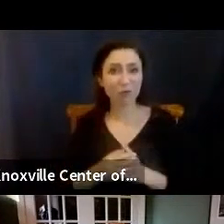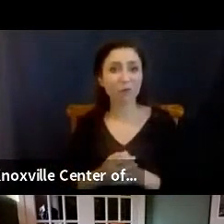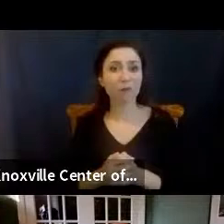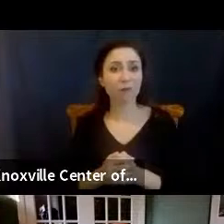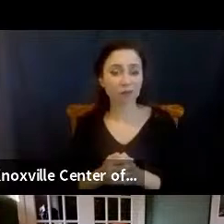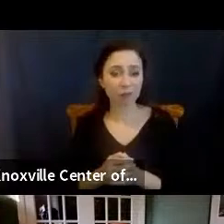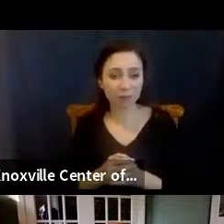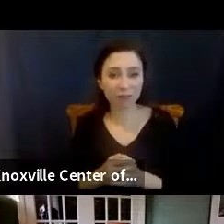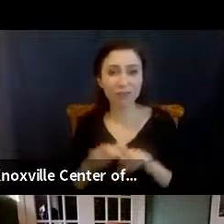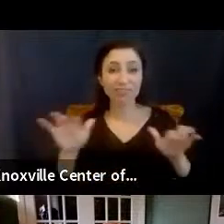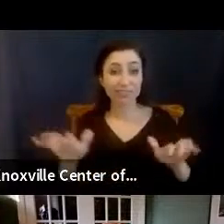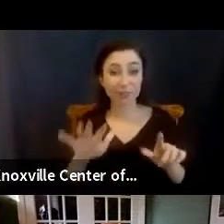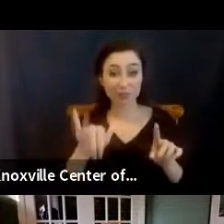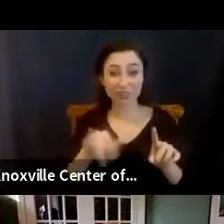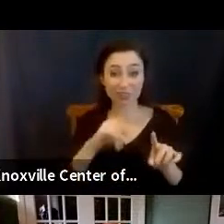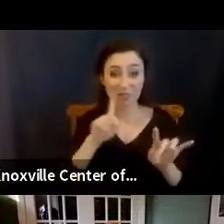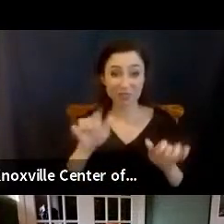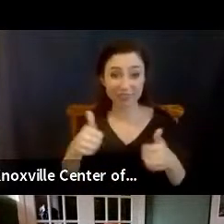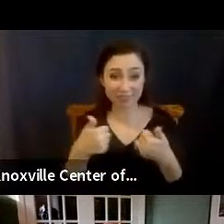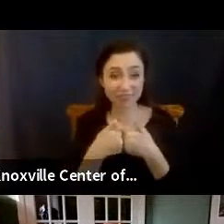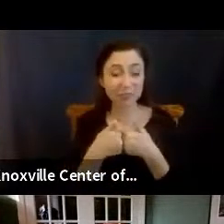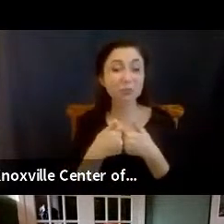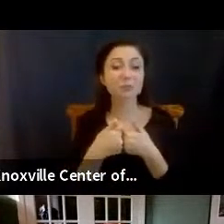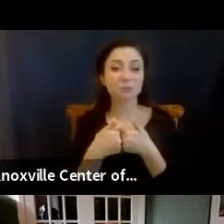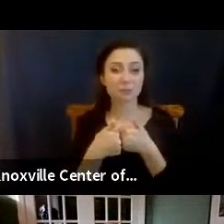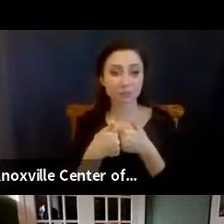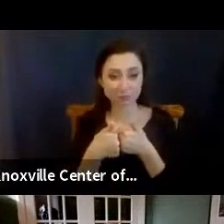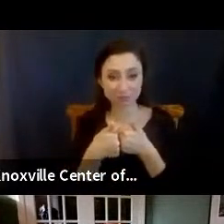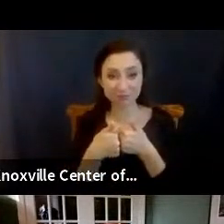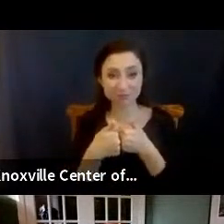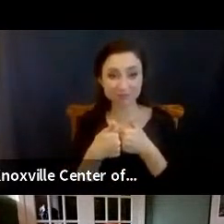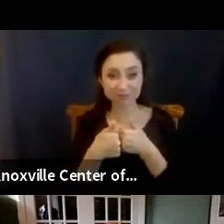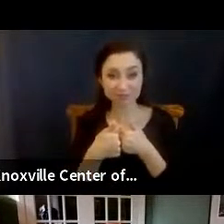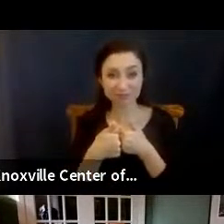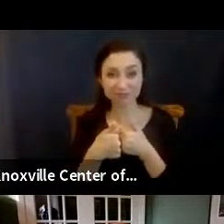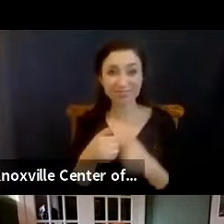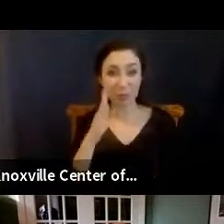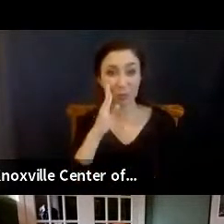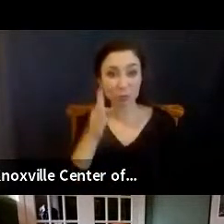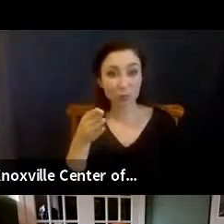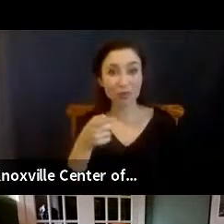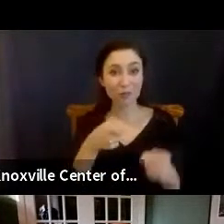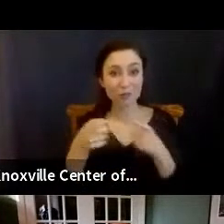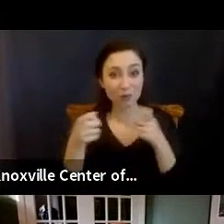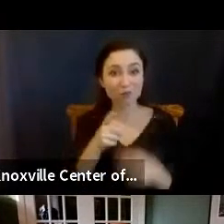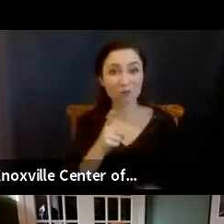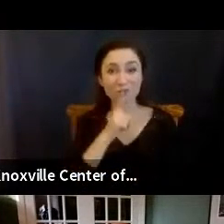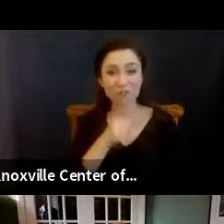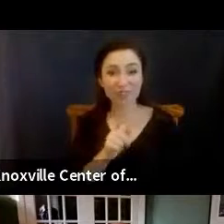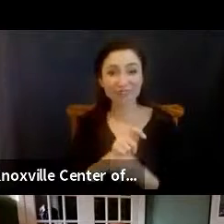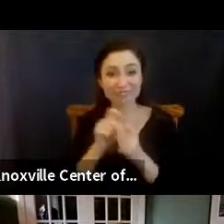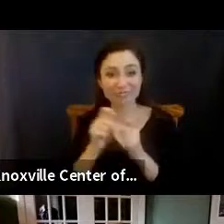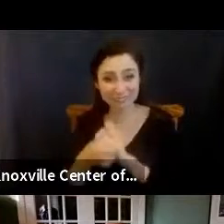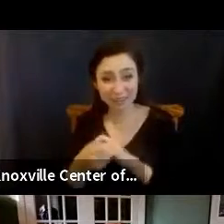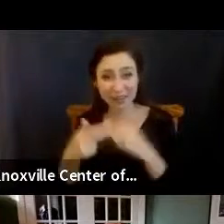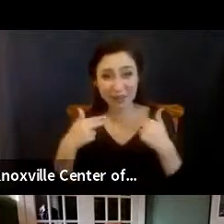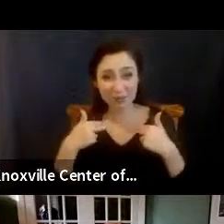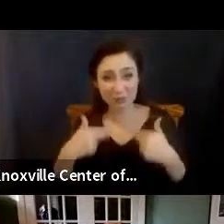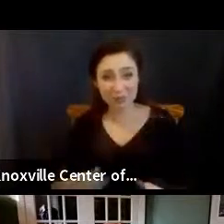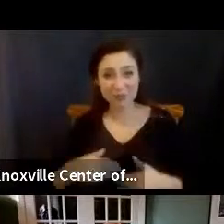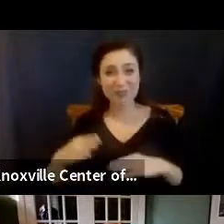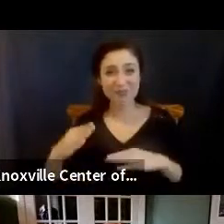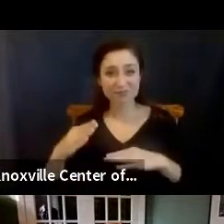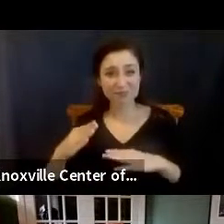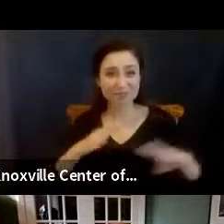that is really challenging. And will regulation really change human behavior? And